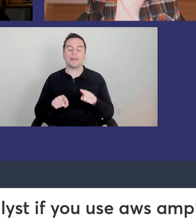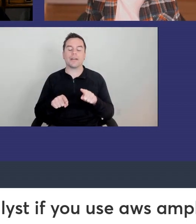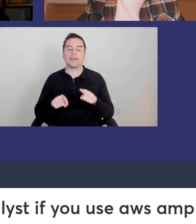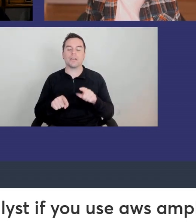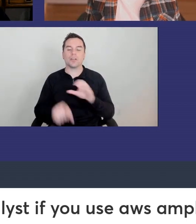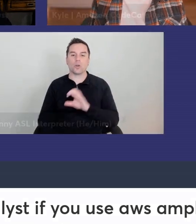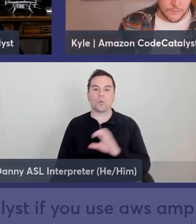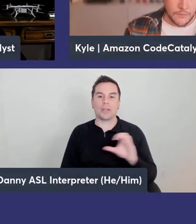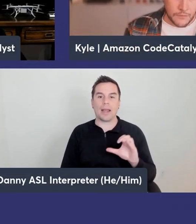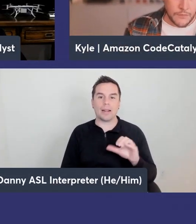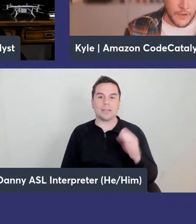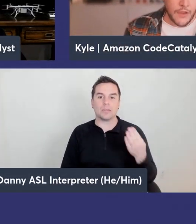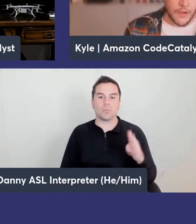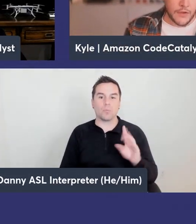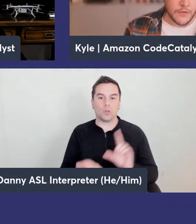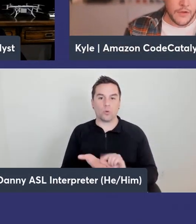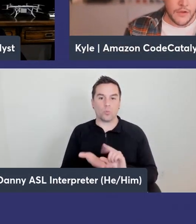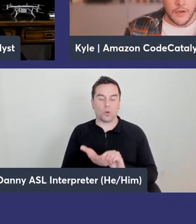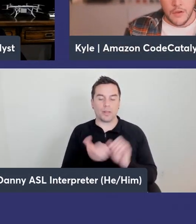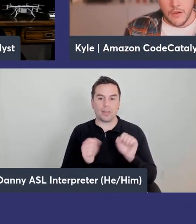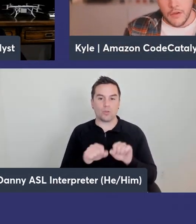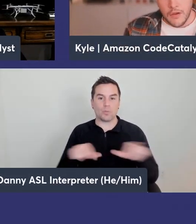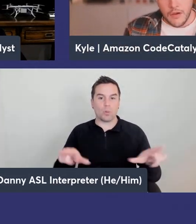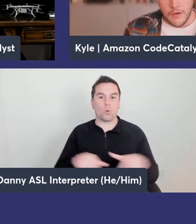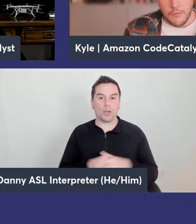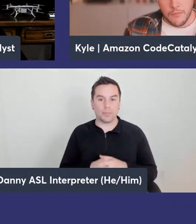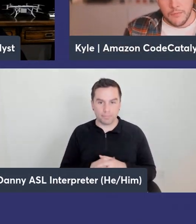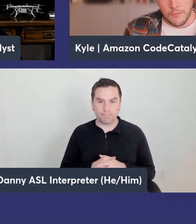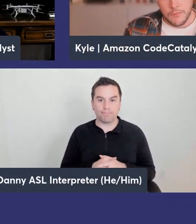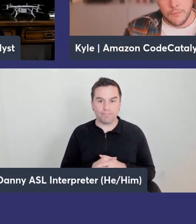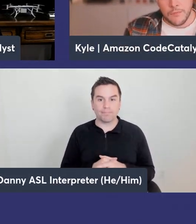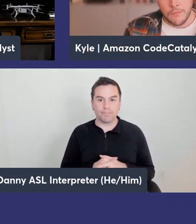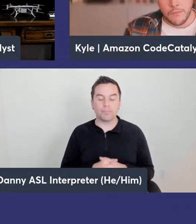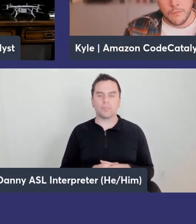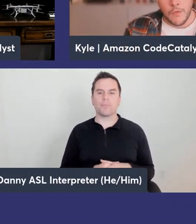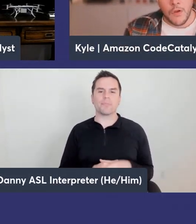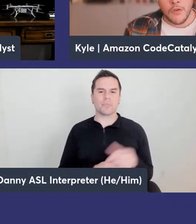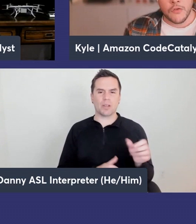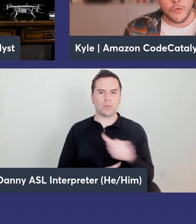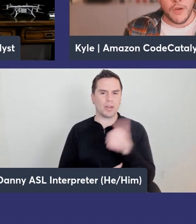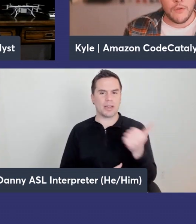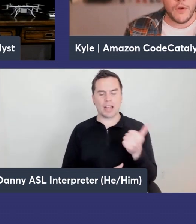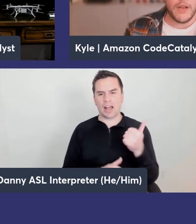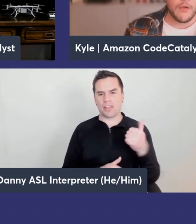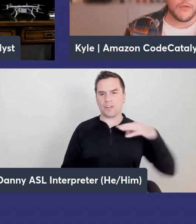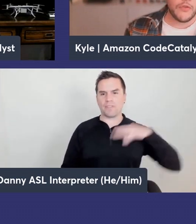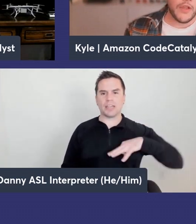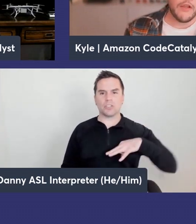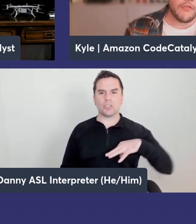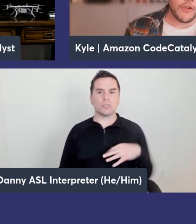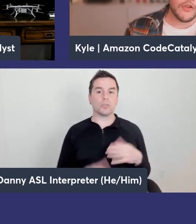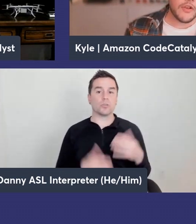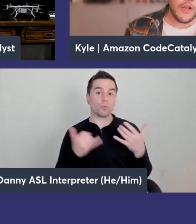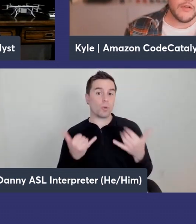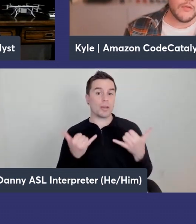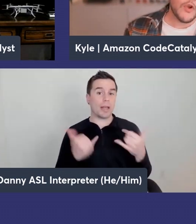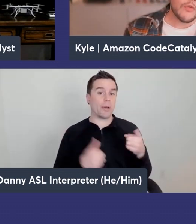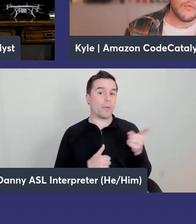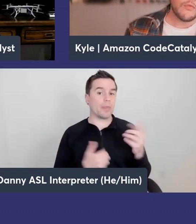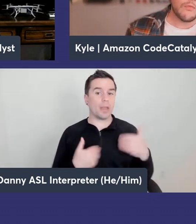deployed out there. Any other advantages? So right now, so they have a